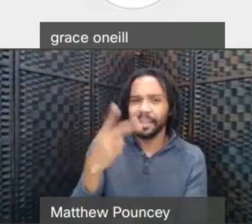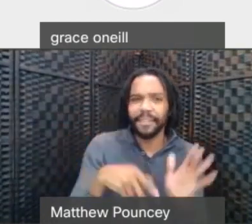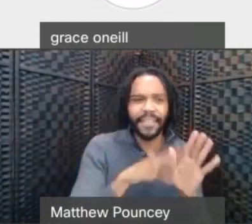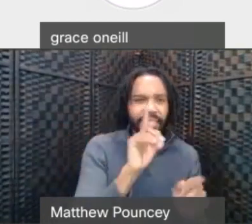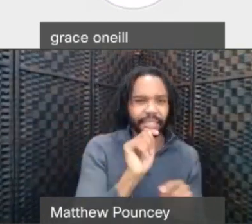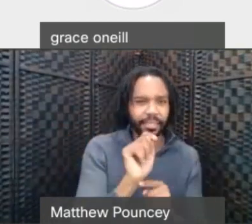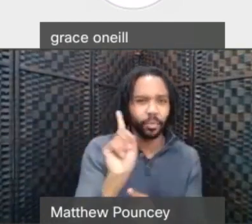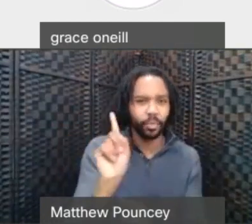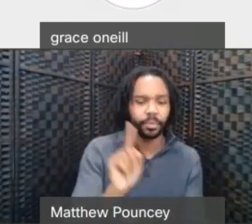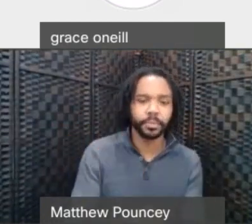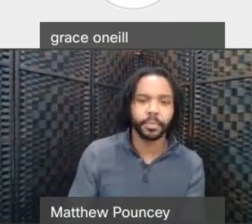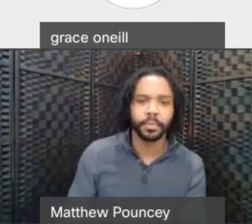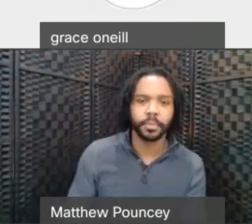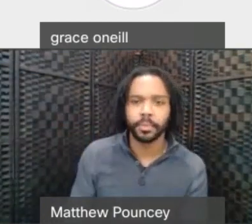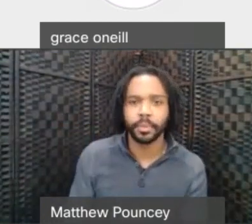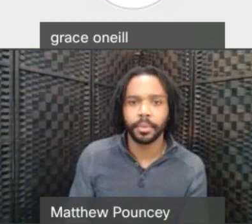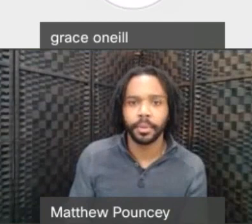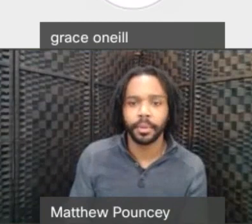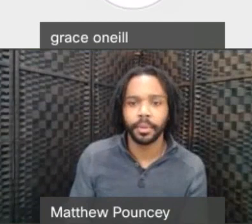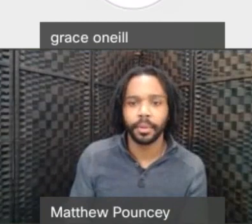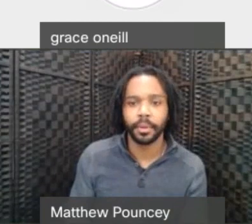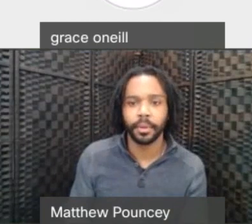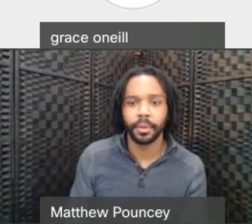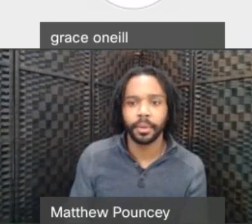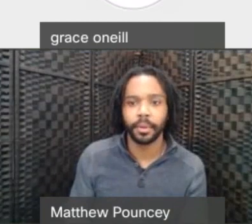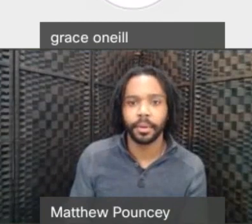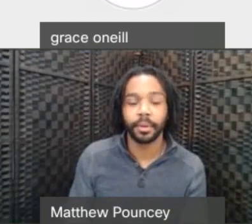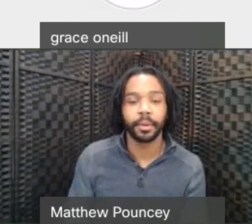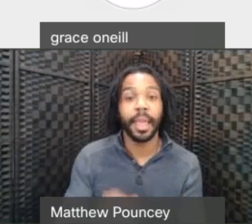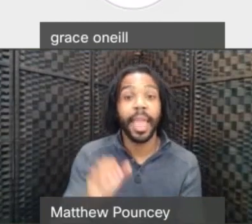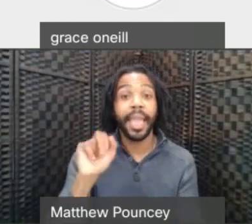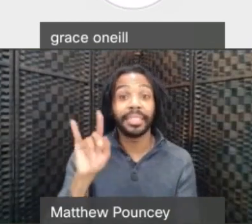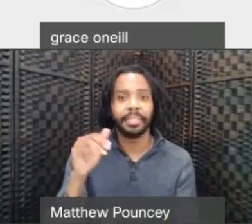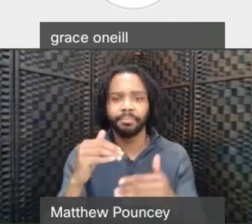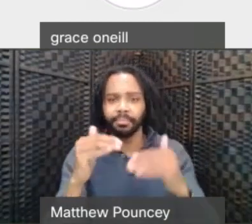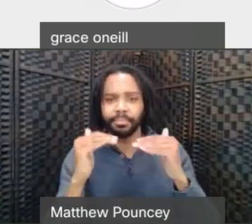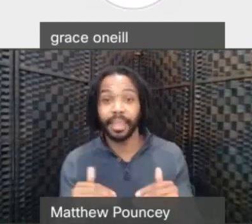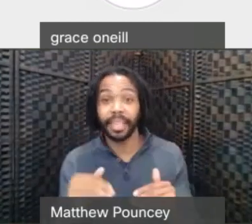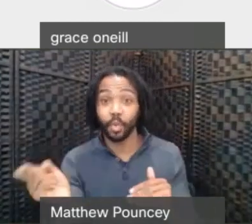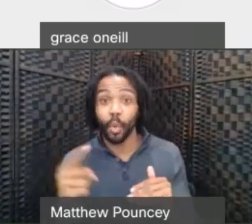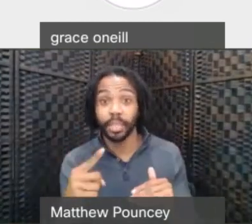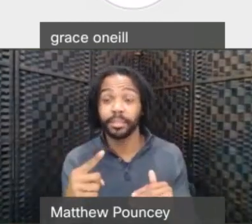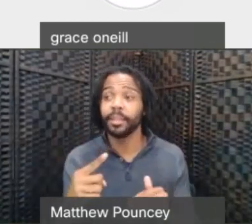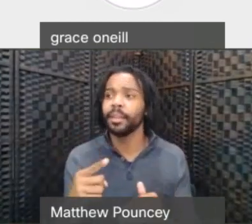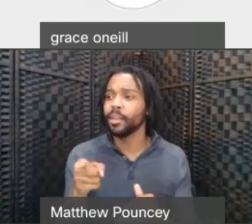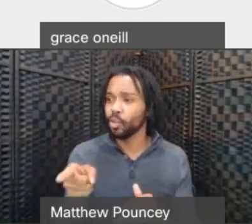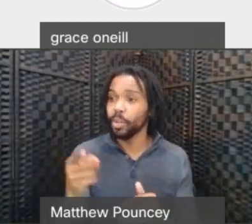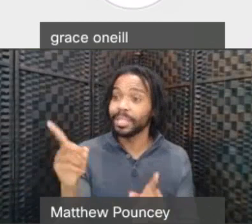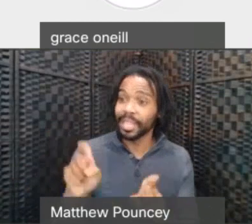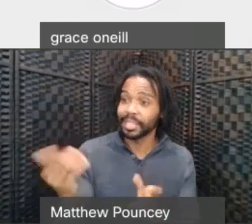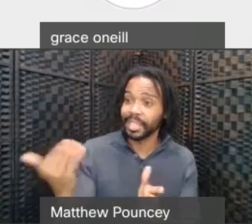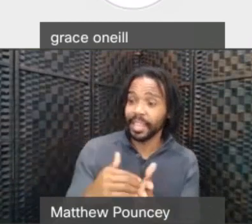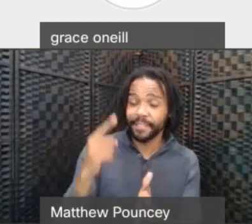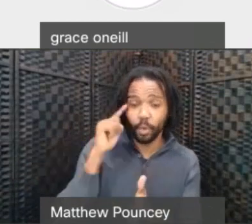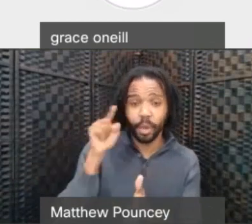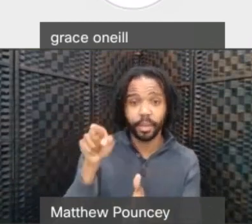could. I don't, so this next question, do we retest in 14 days for people boosted living